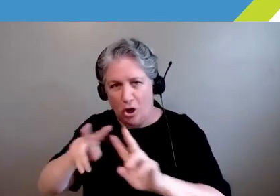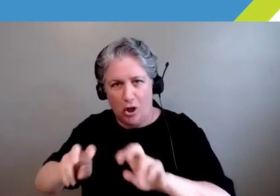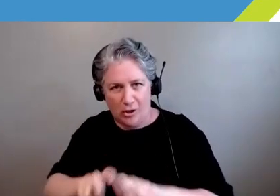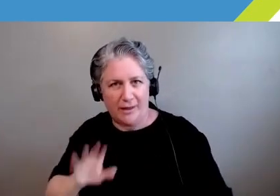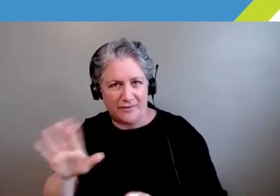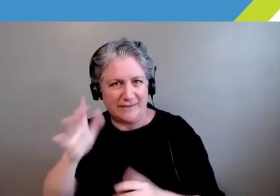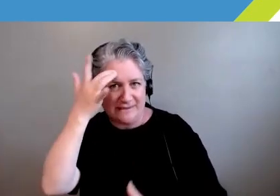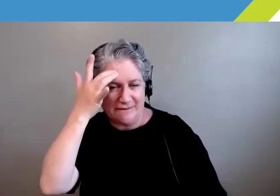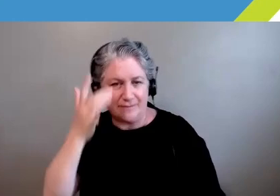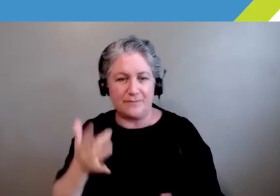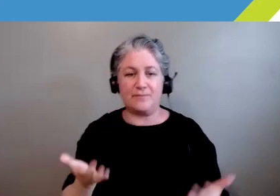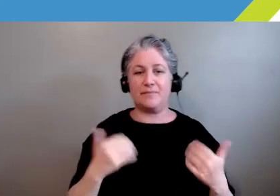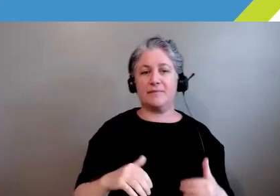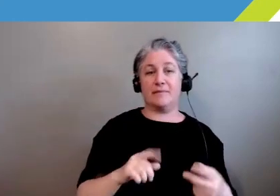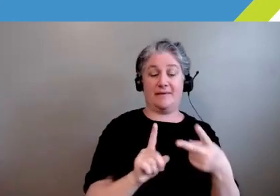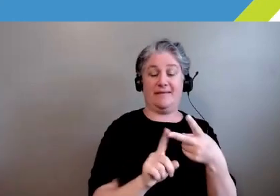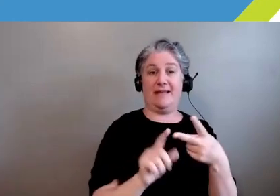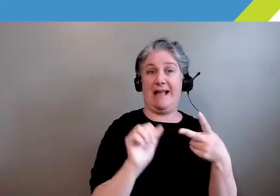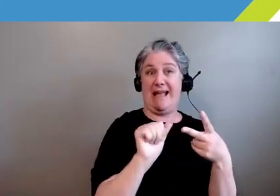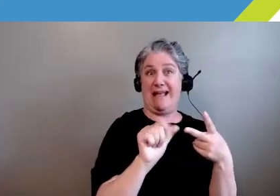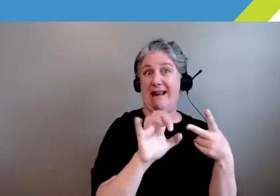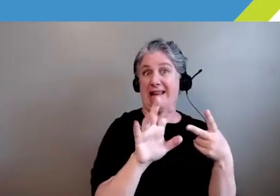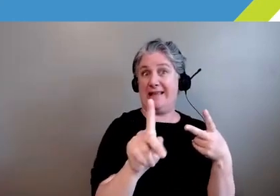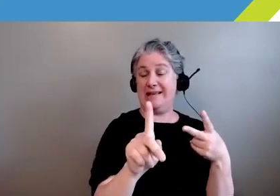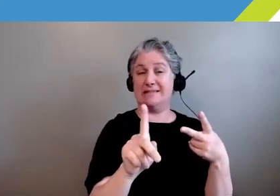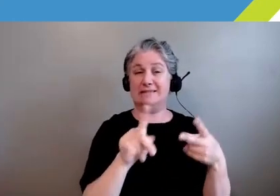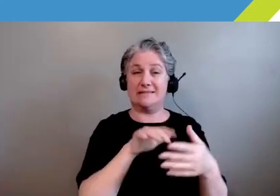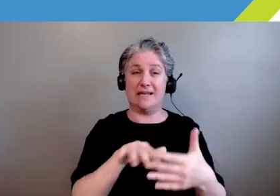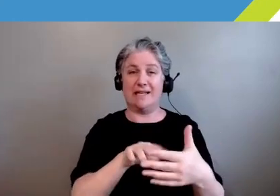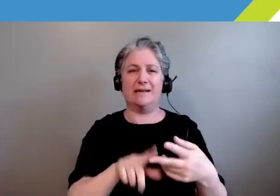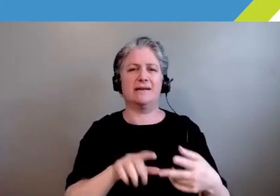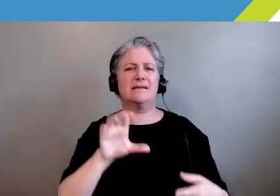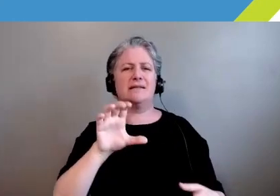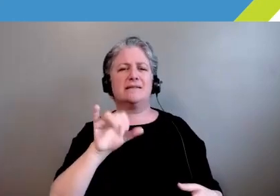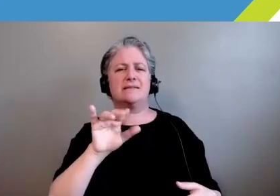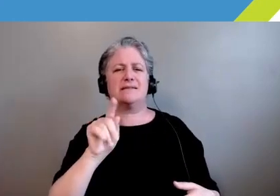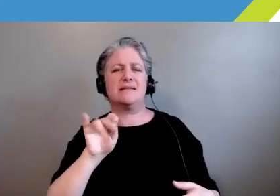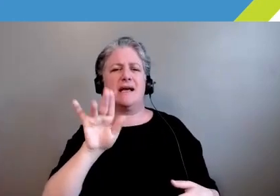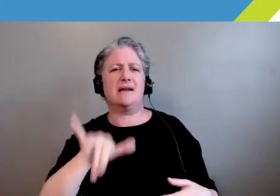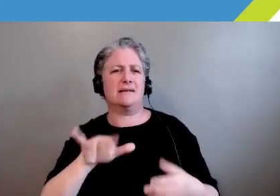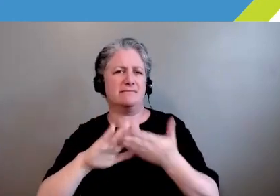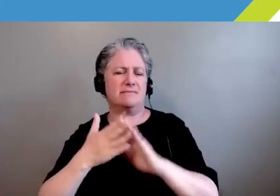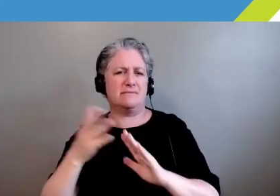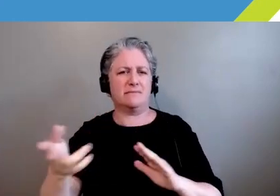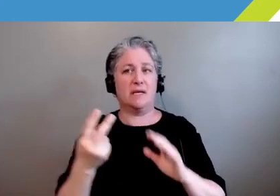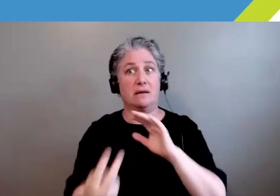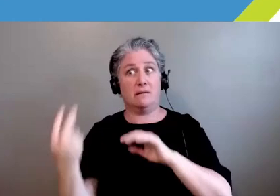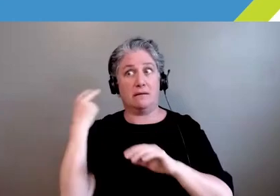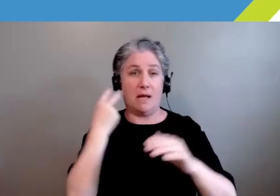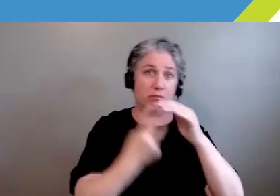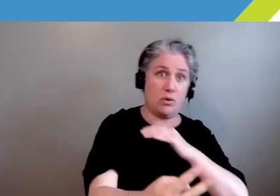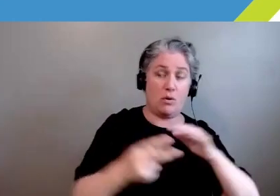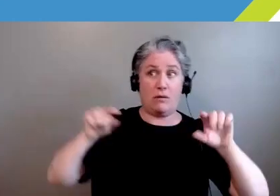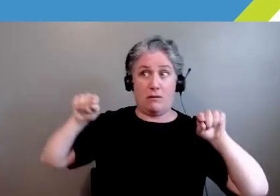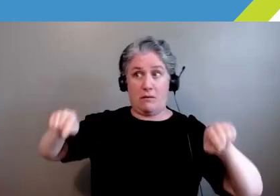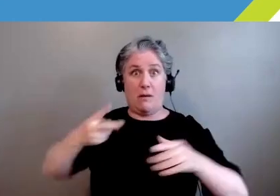A-Link study is being led out of Cincinnati, sort of a quality improvement initiative with both a retrospective and a prospective piece. And maybe